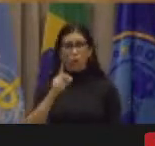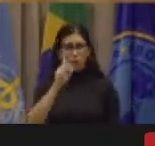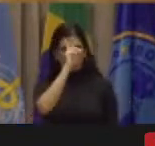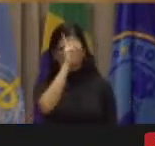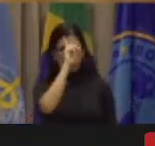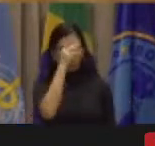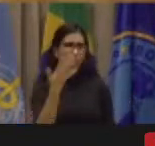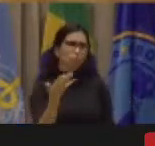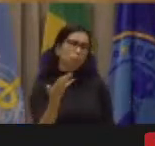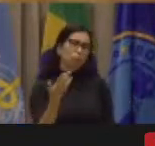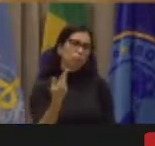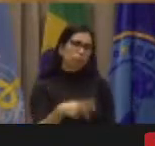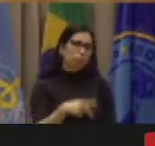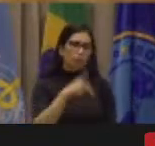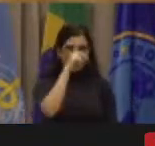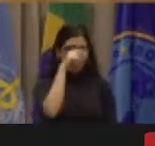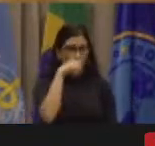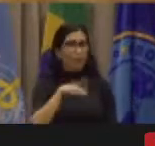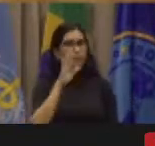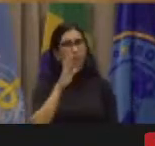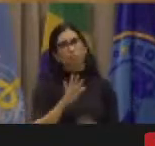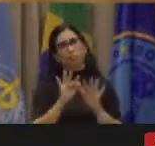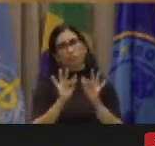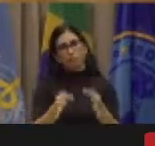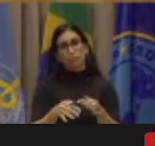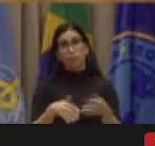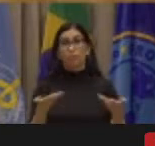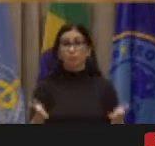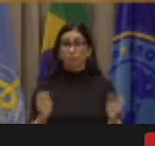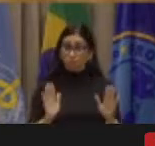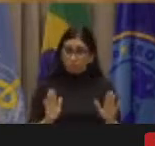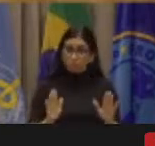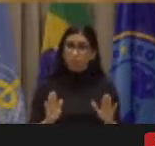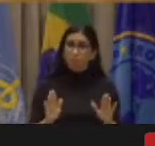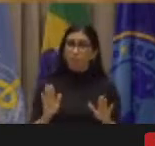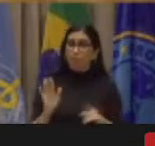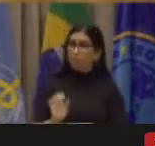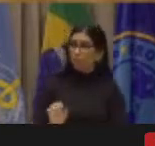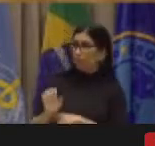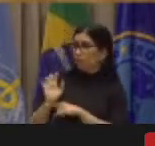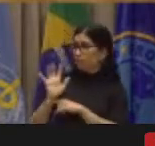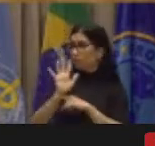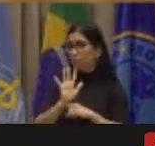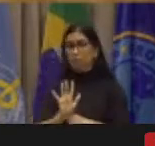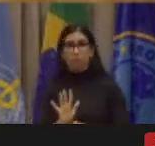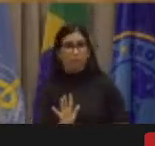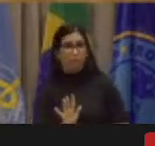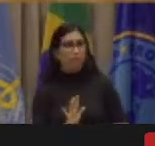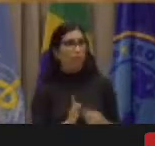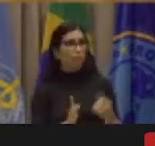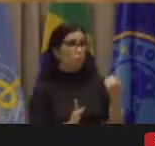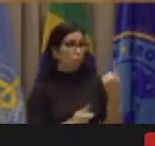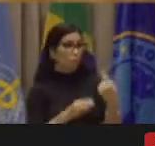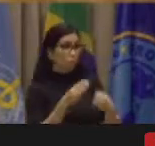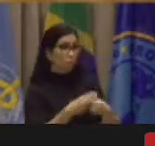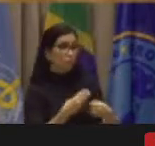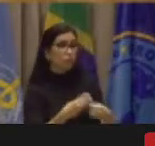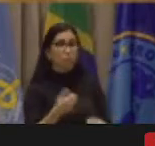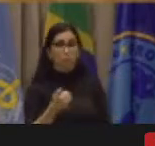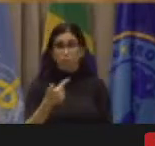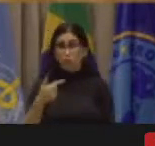every day or in the hospital. It's simple. So for the state, for the size of